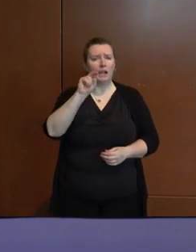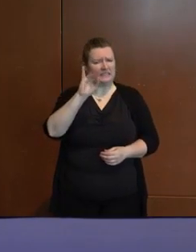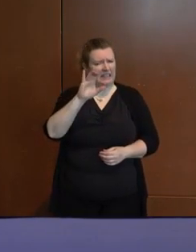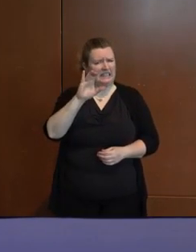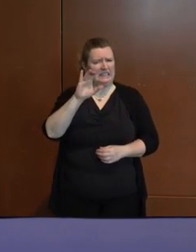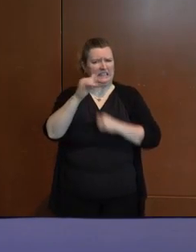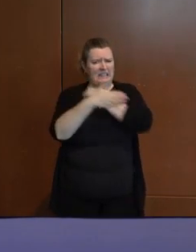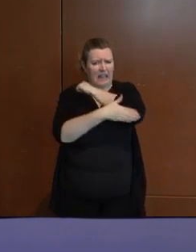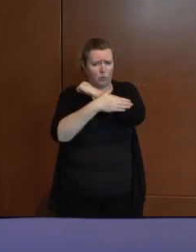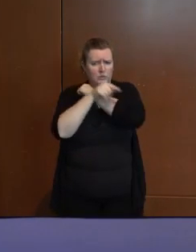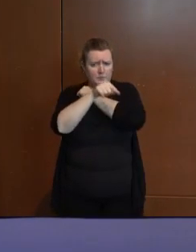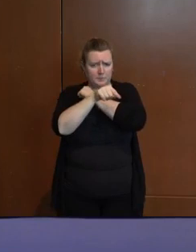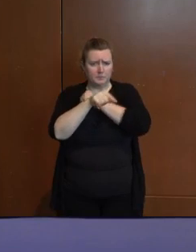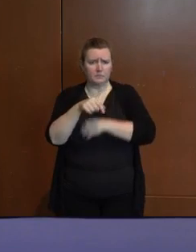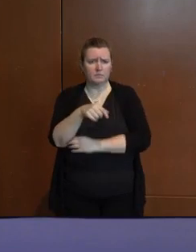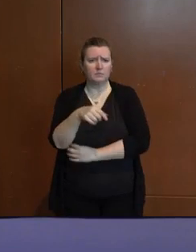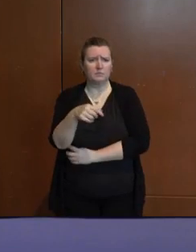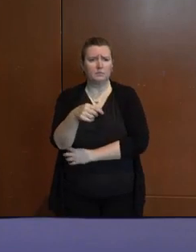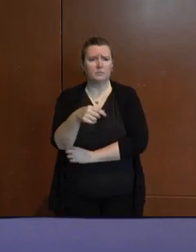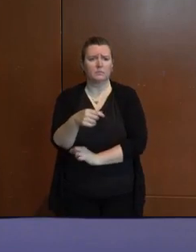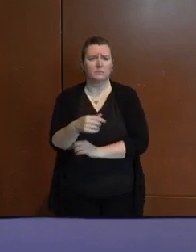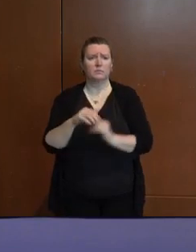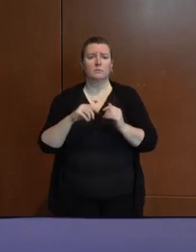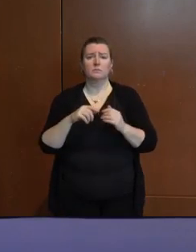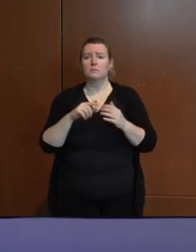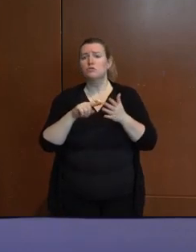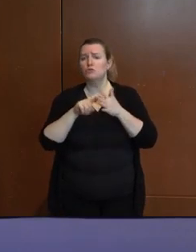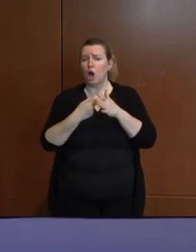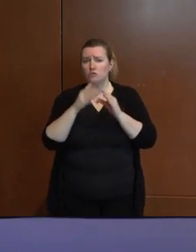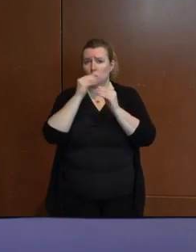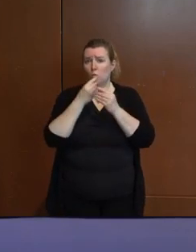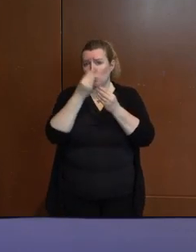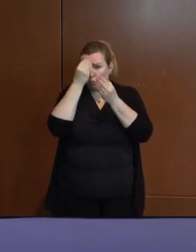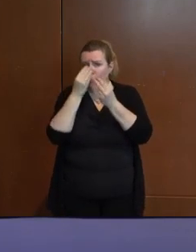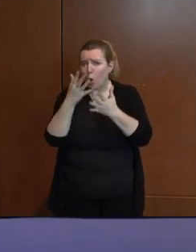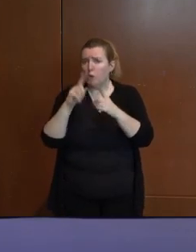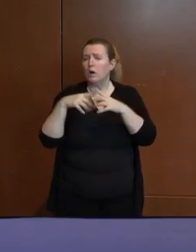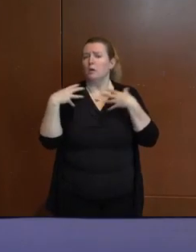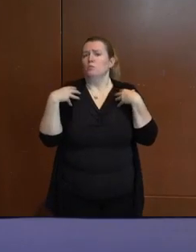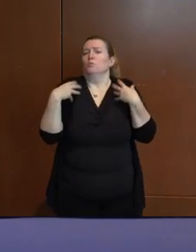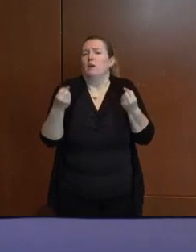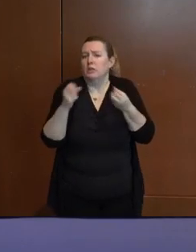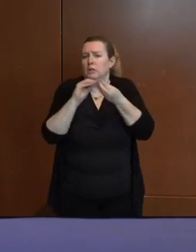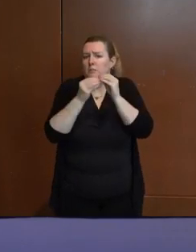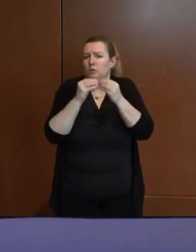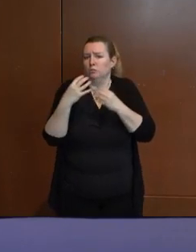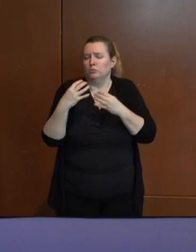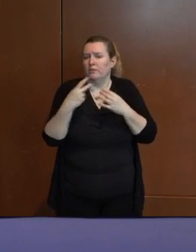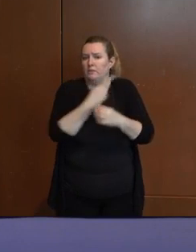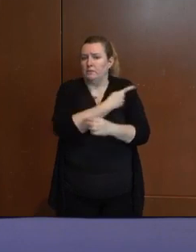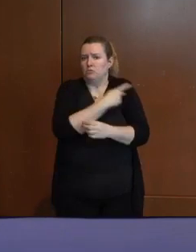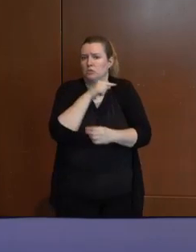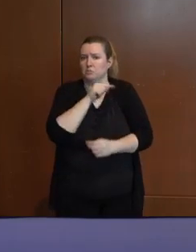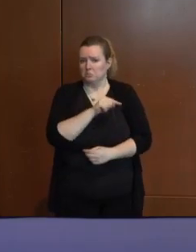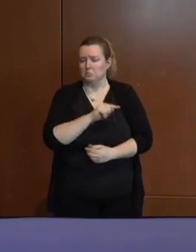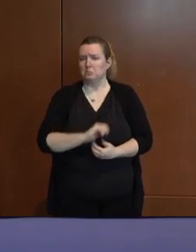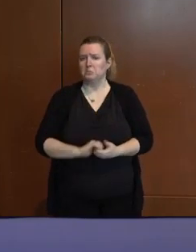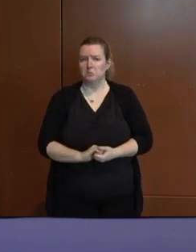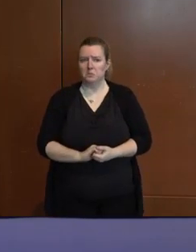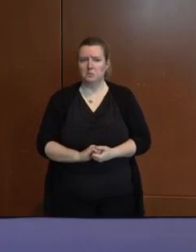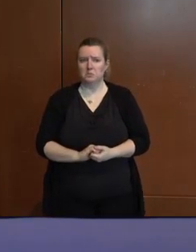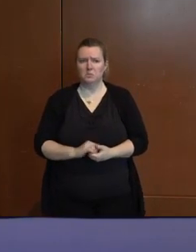daily, weekly numbers. Is that something that the state is keeping track of, numbers of recovered patients? And then also